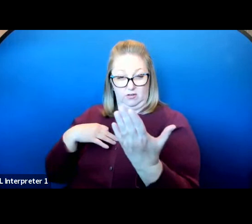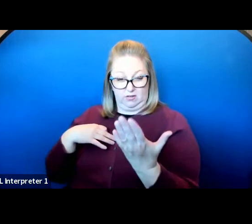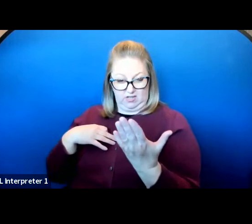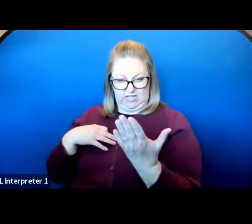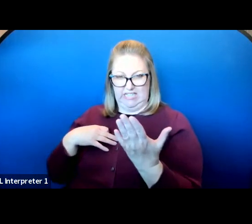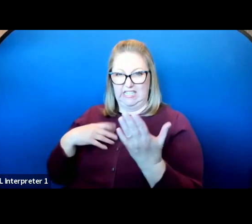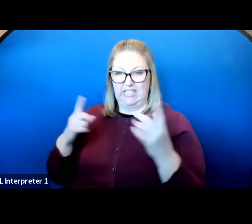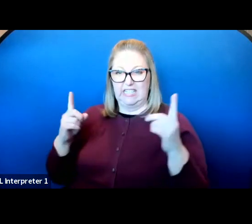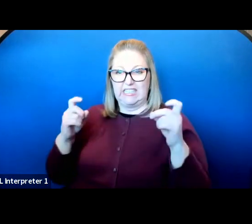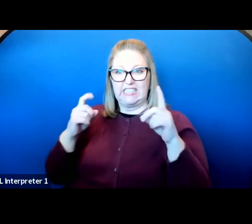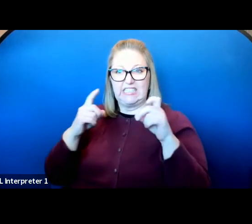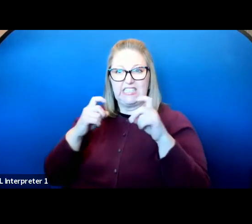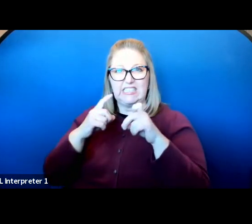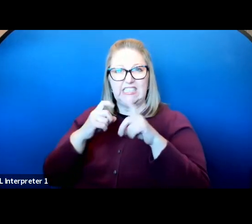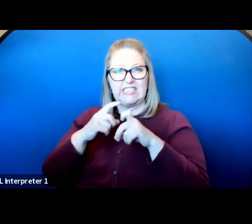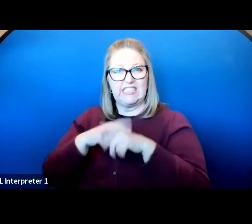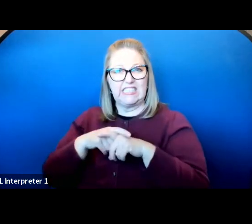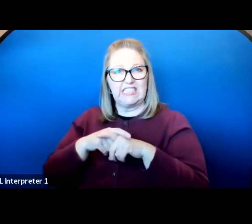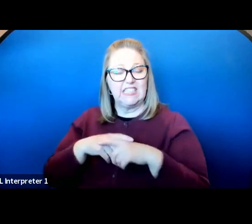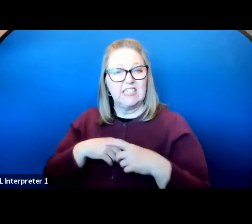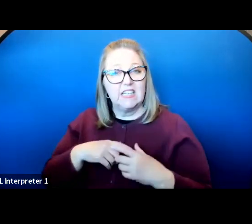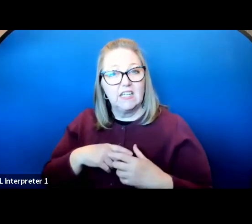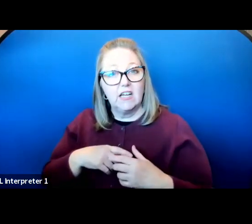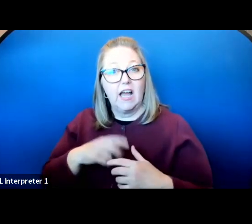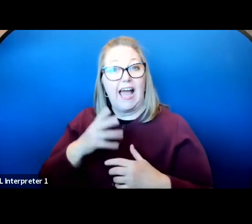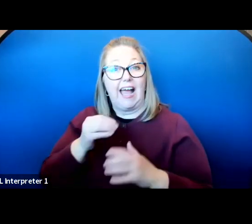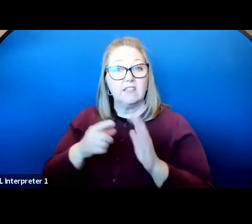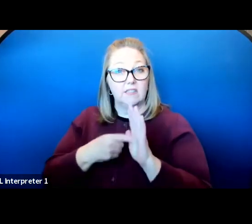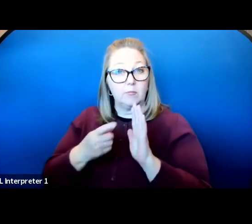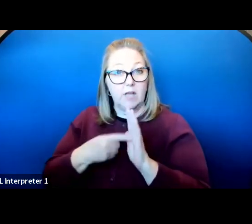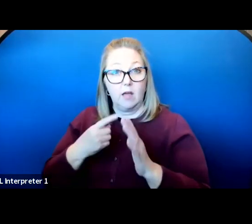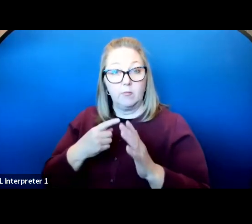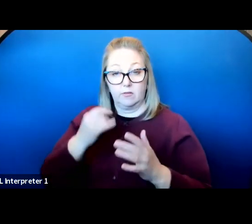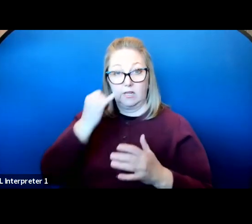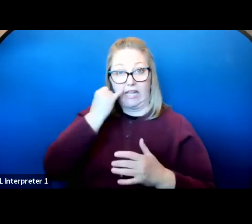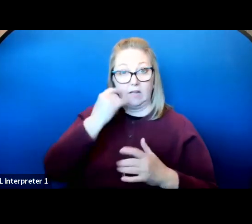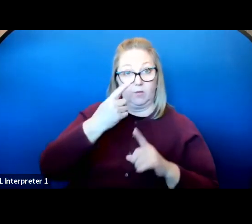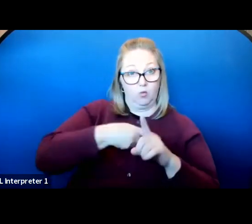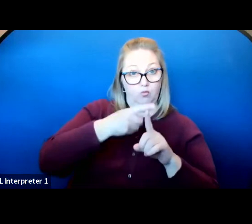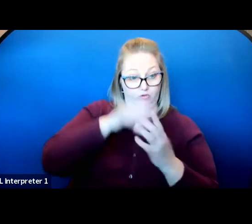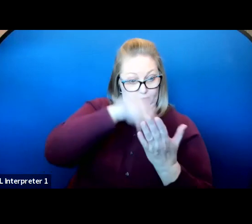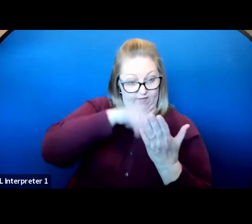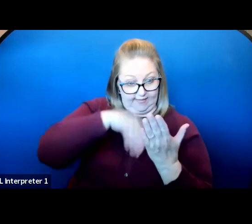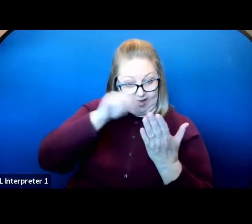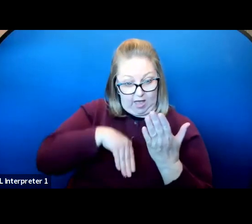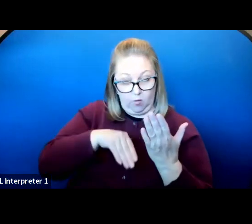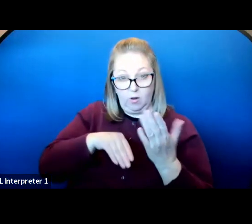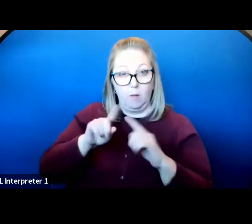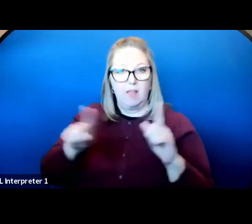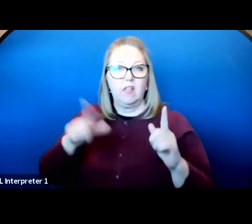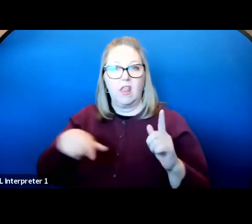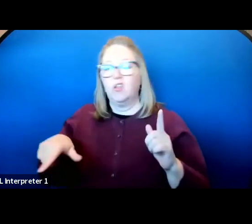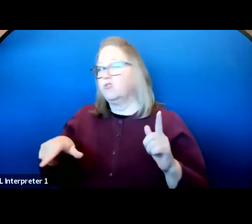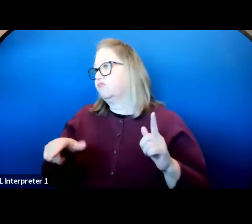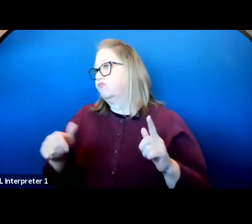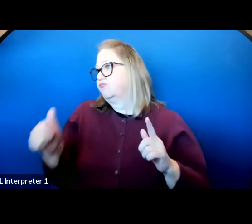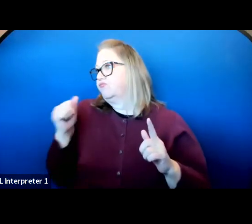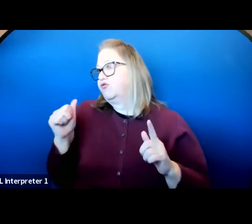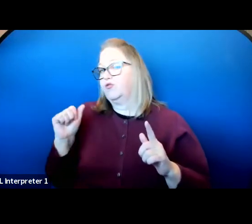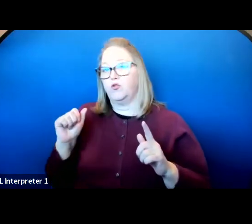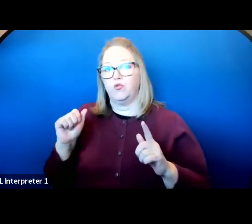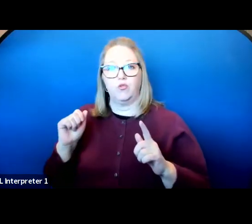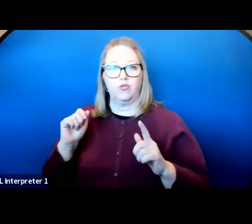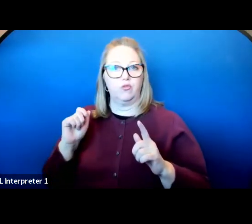is participation. Sometimes the landlord does not want to participate, and then the tenant has trouble being able to